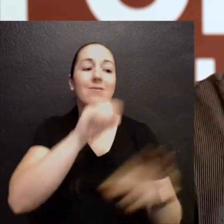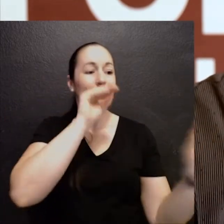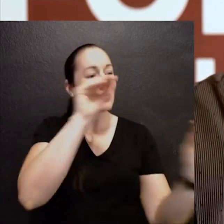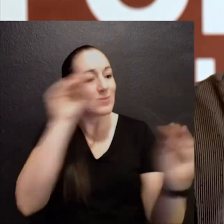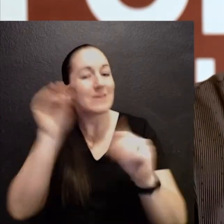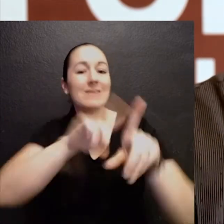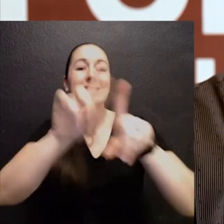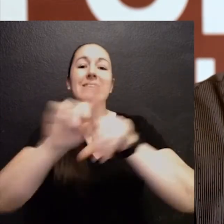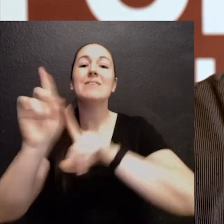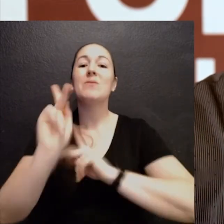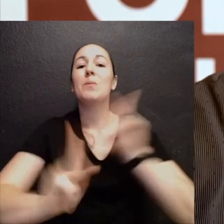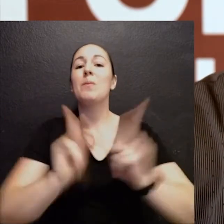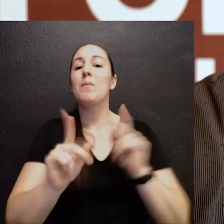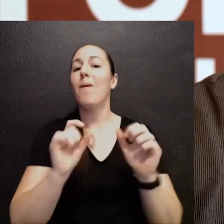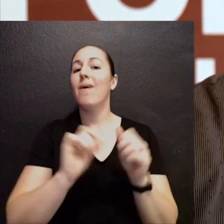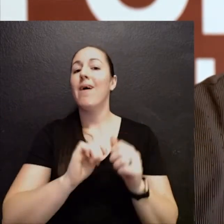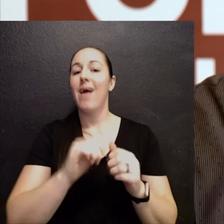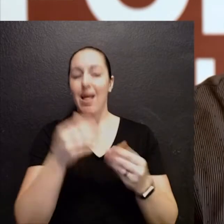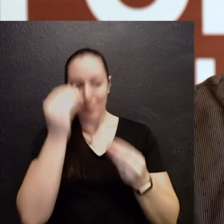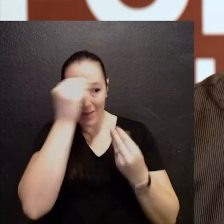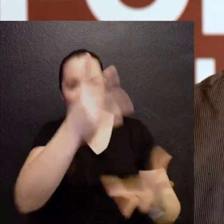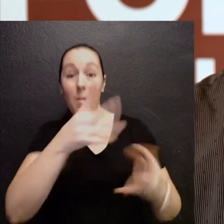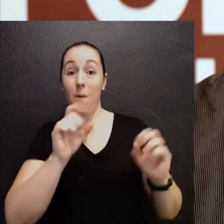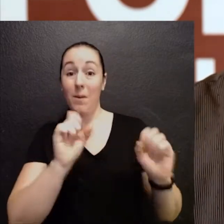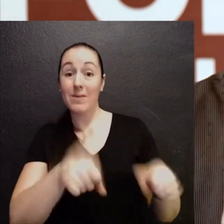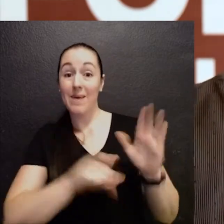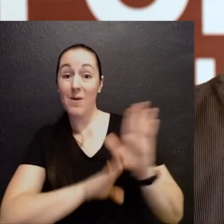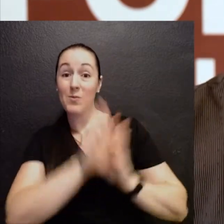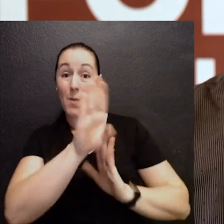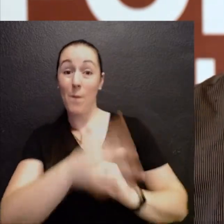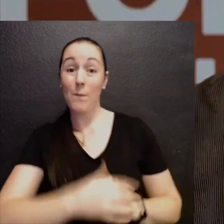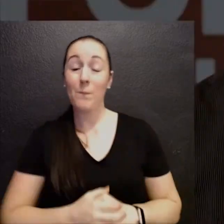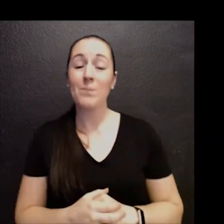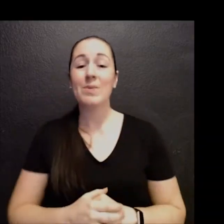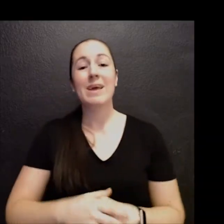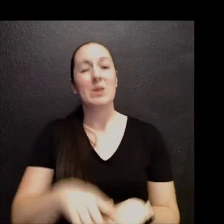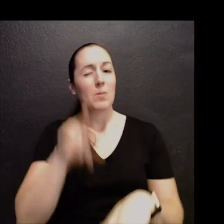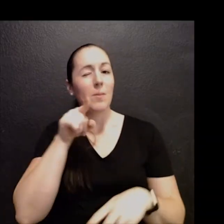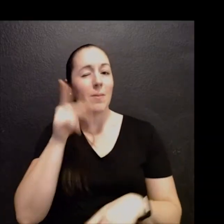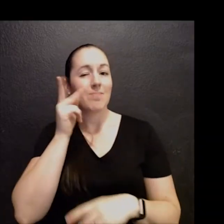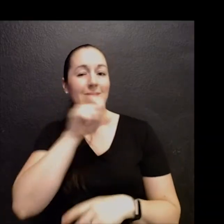So, welcome, Pastor Mike Delster. You're going to love it this weekend. See you next weekend.